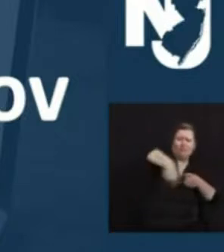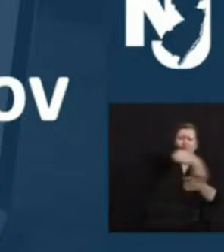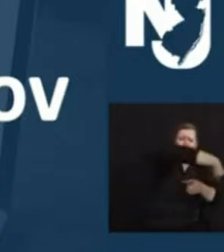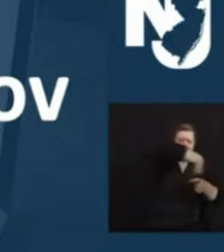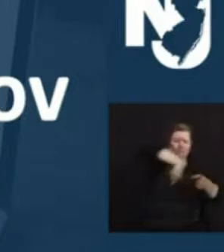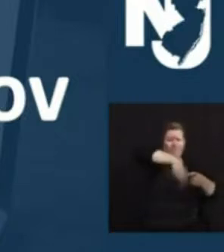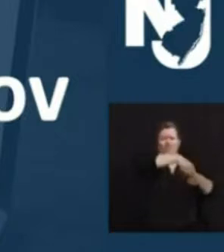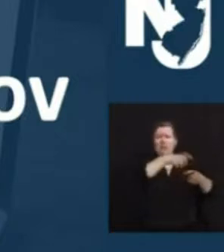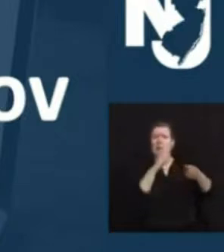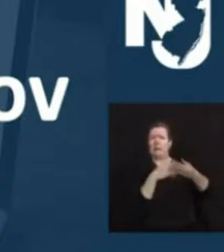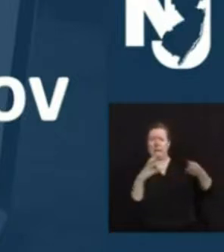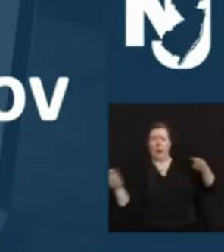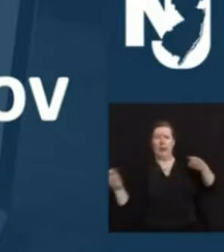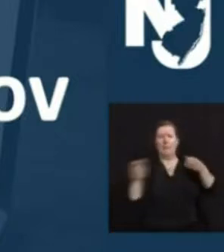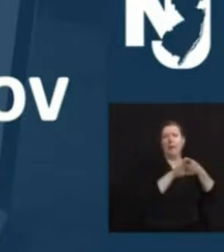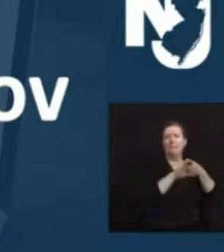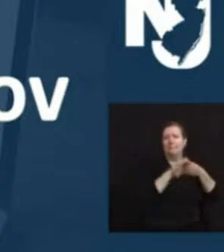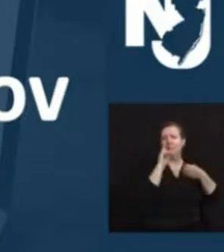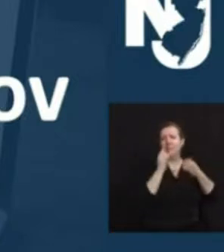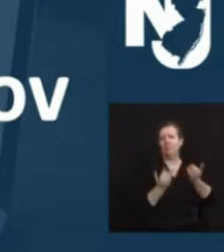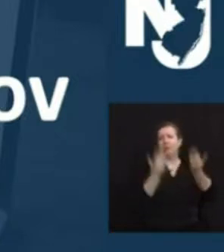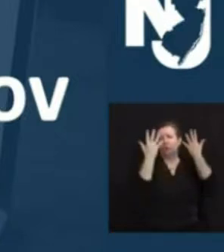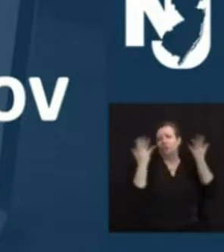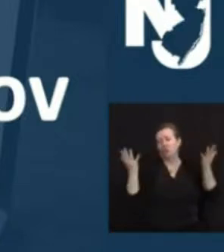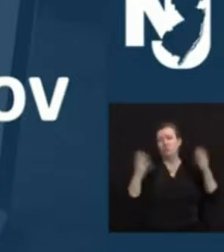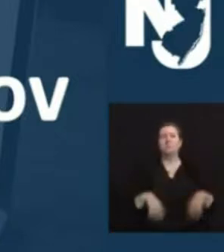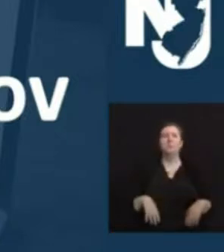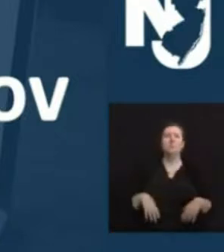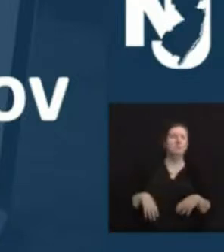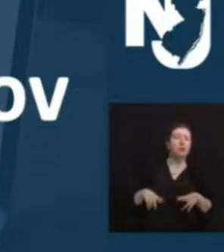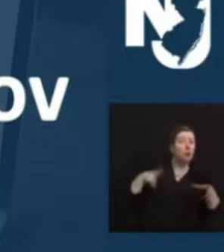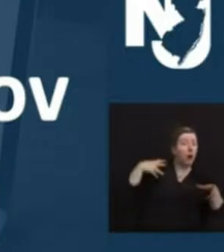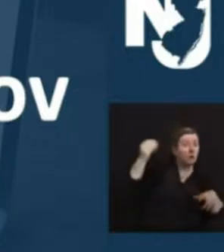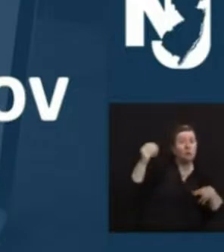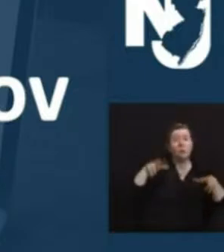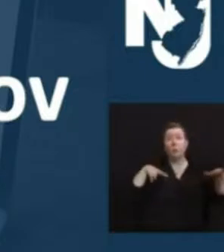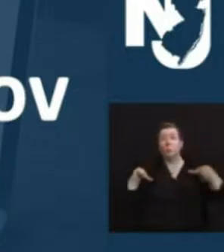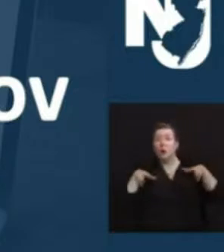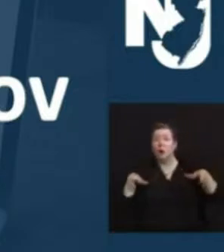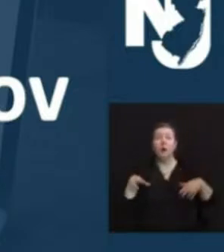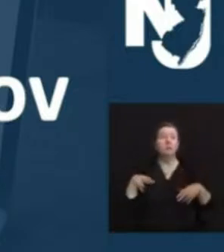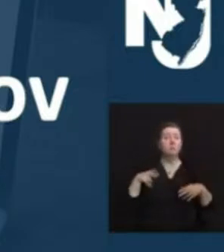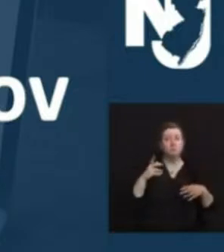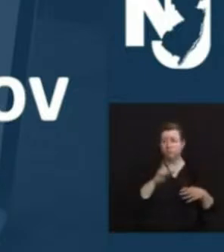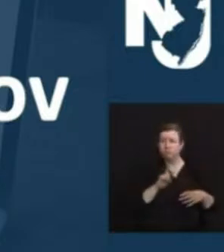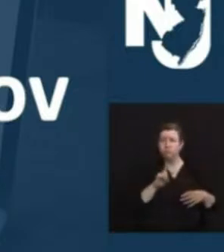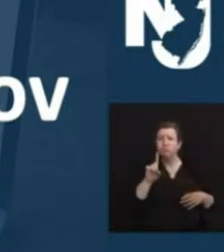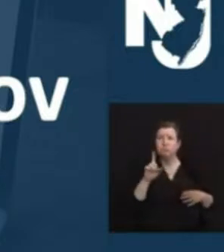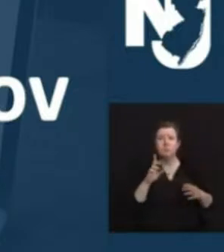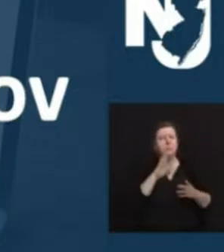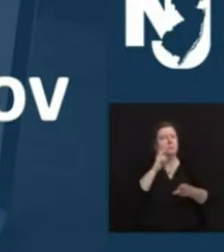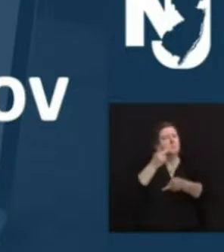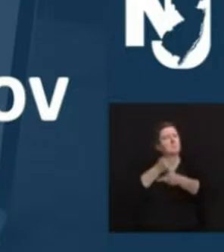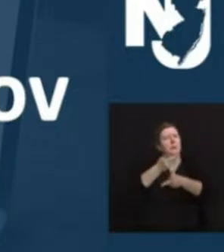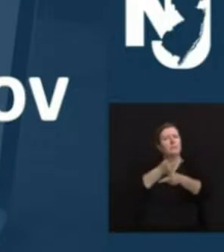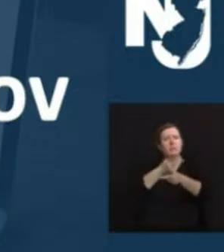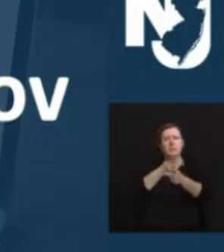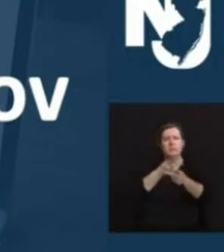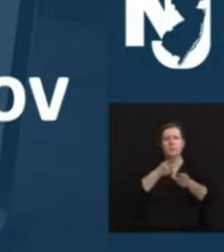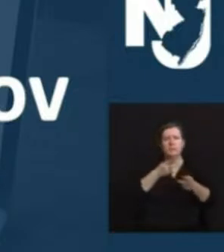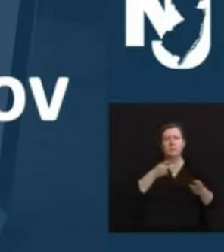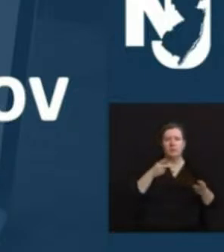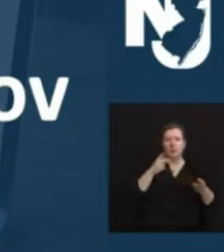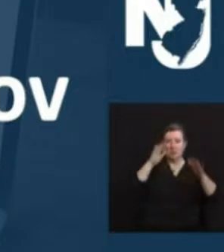in your communities, as high snow piles may inhibit some visibility and cold nighttime temperatures may turn